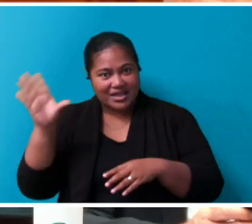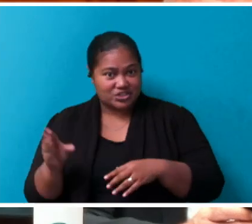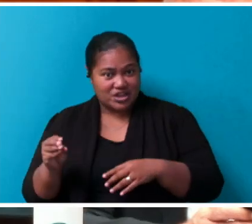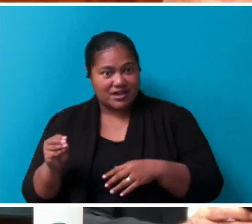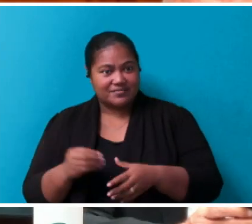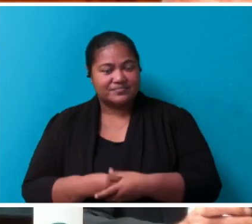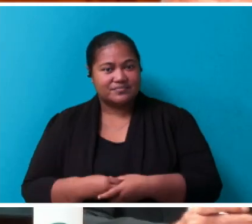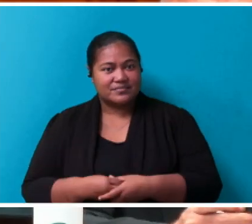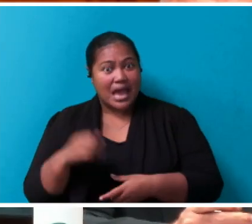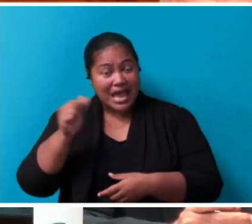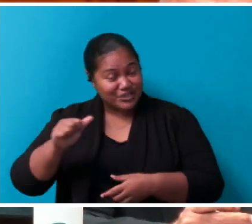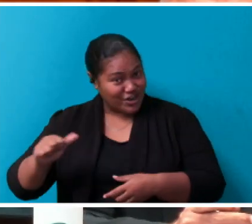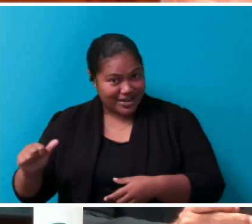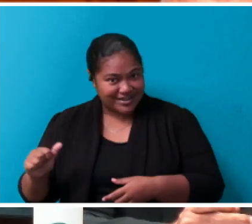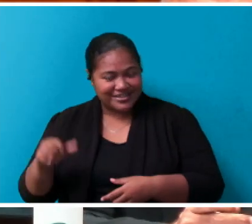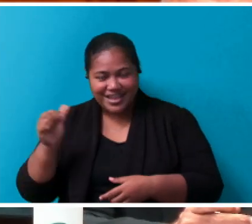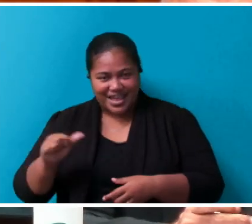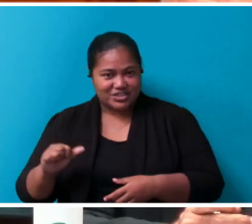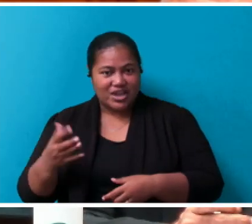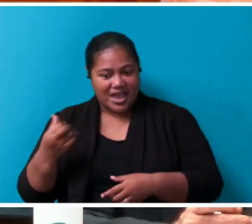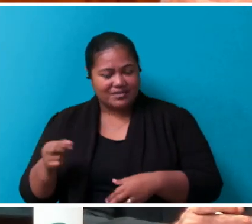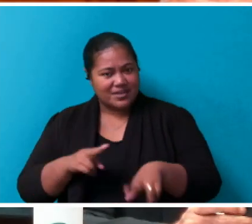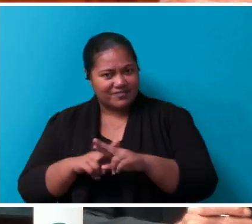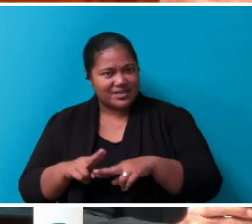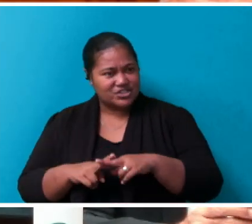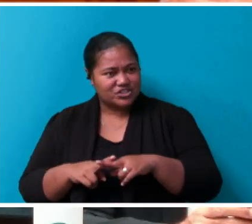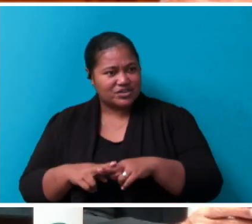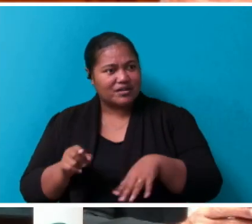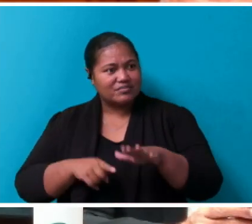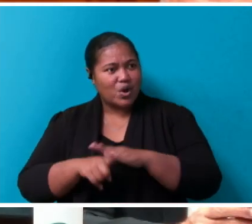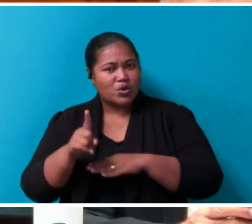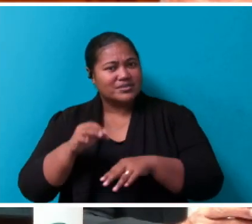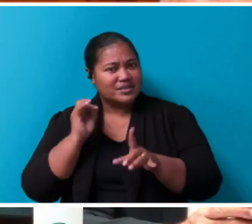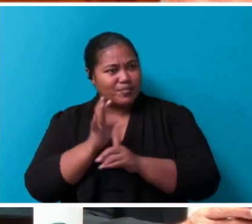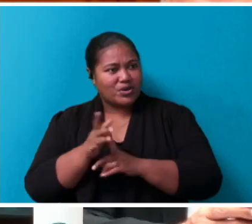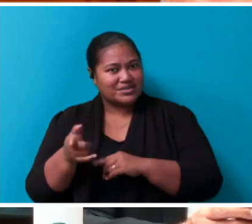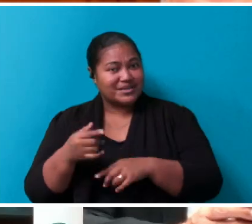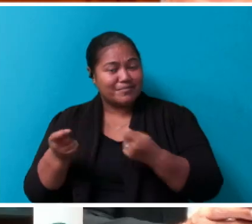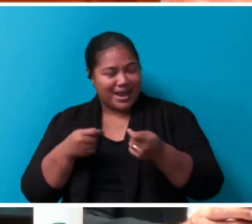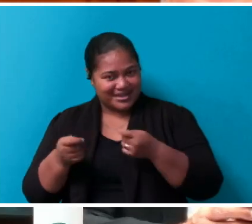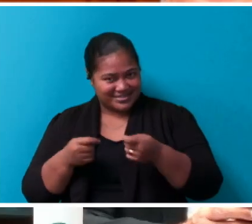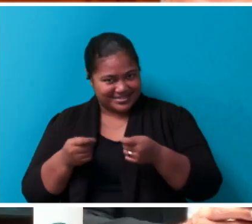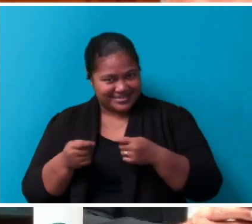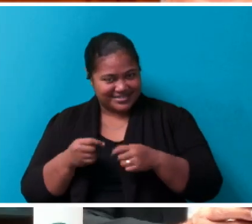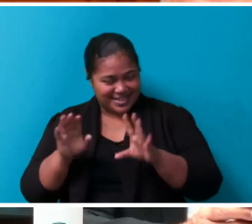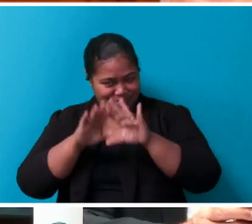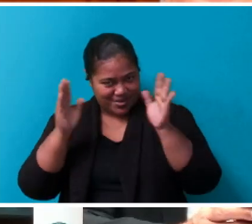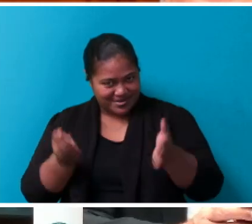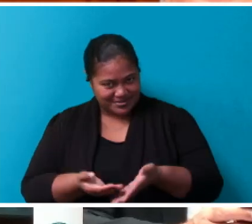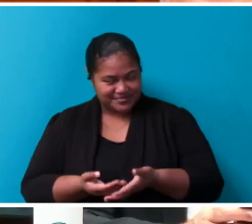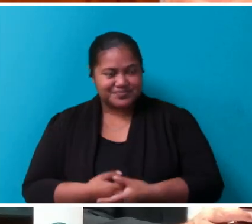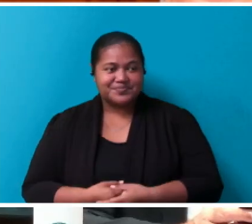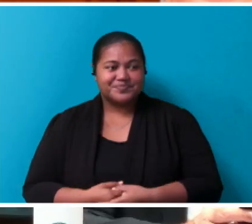in Asia serves as Fiji's gateway to one of the most dynamic and complex markets in the world.